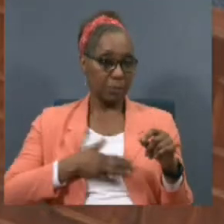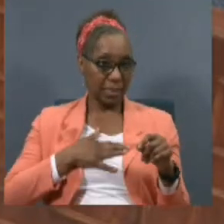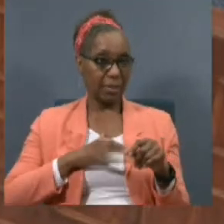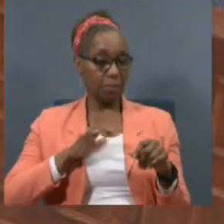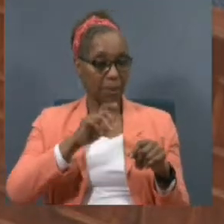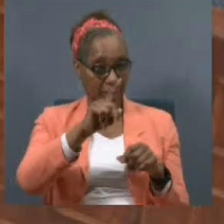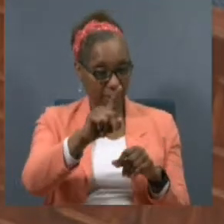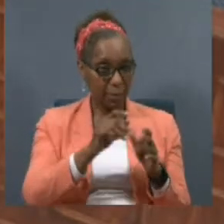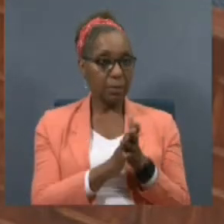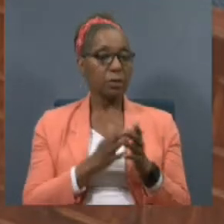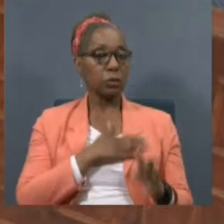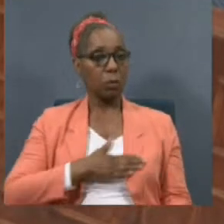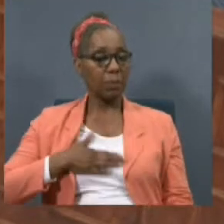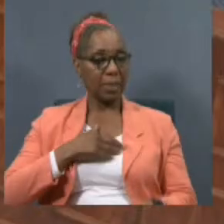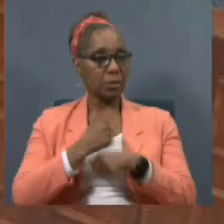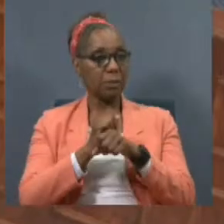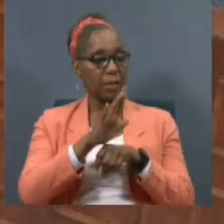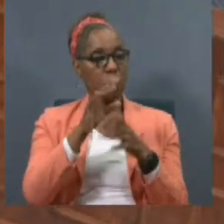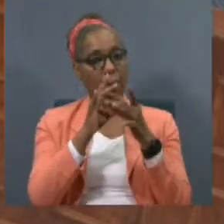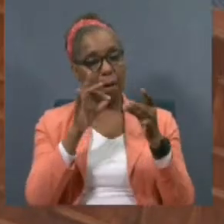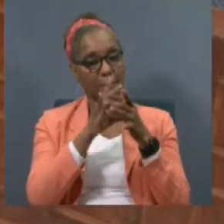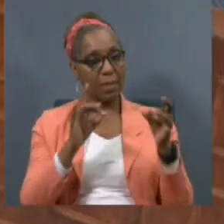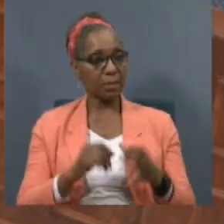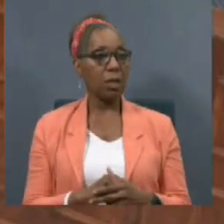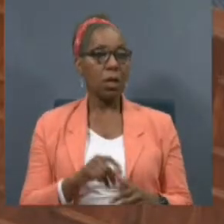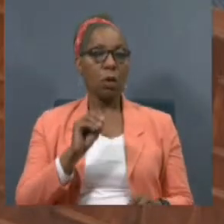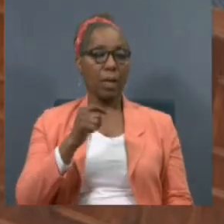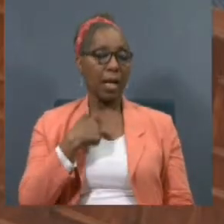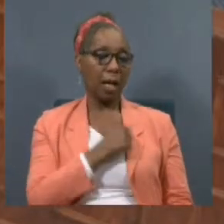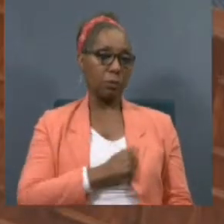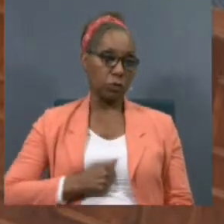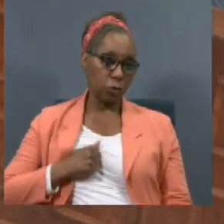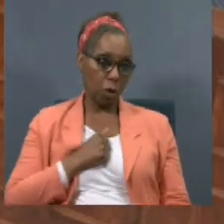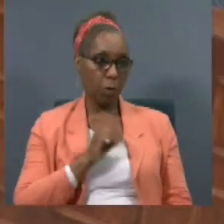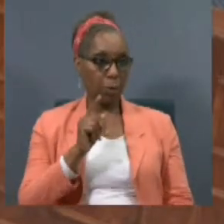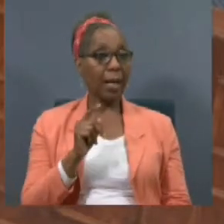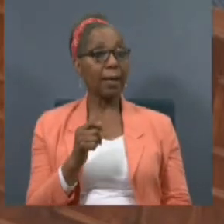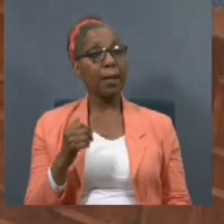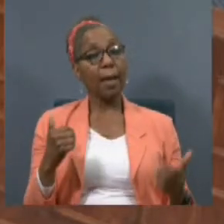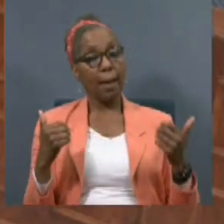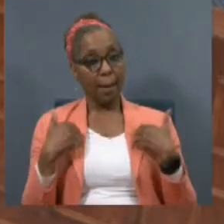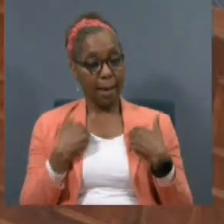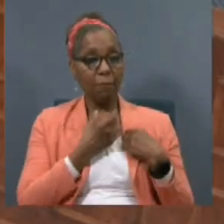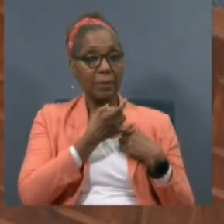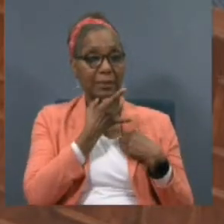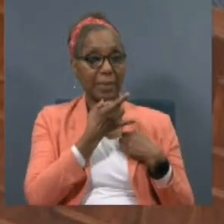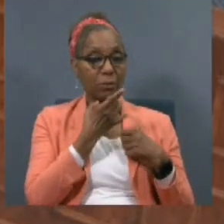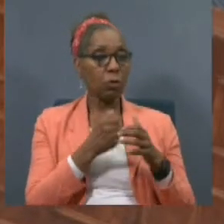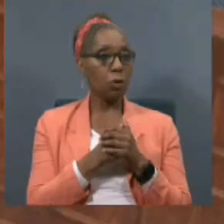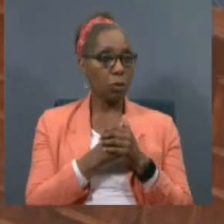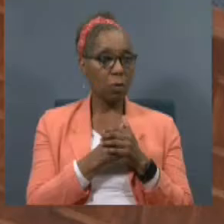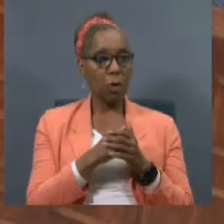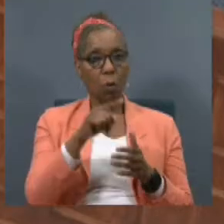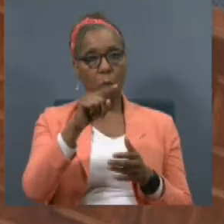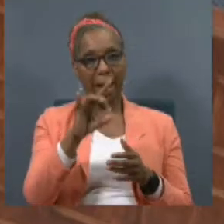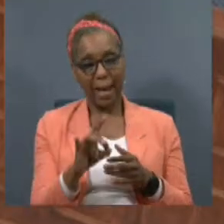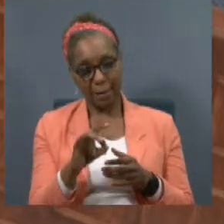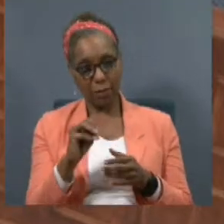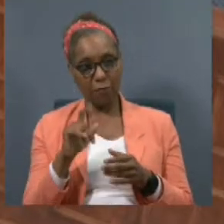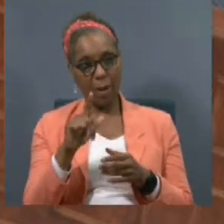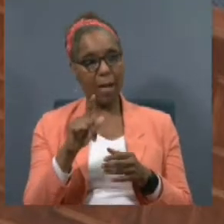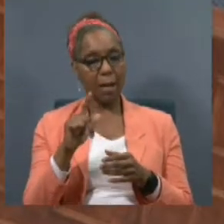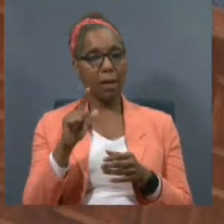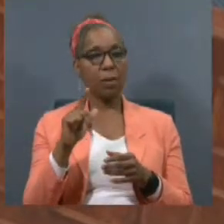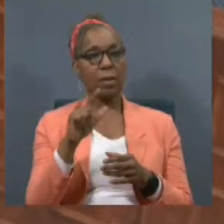up to the podium and please make your comment? Thank you. I'm sorry. All I wanted to say is that there is a signal just maybe an eighth of a mile to